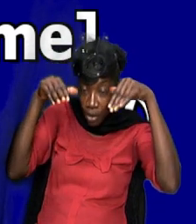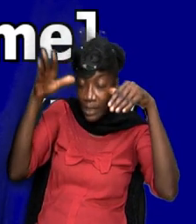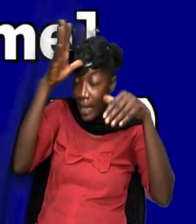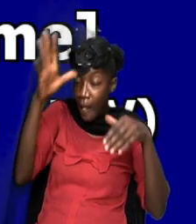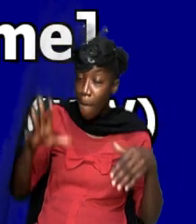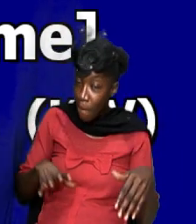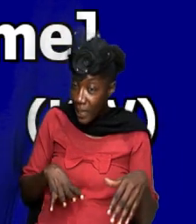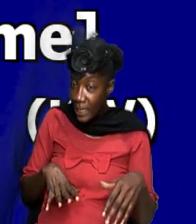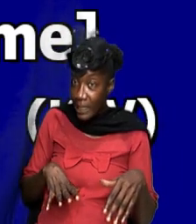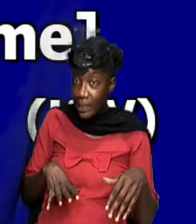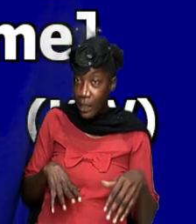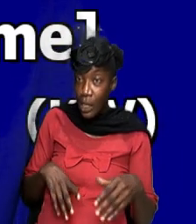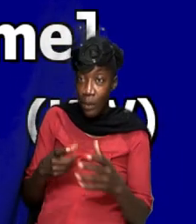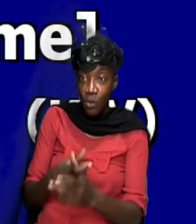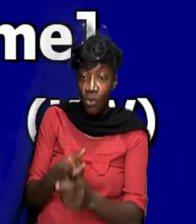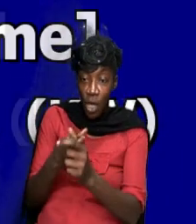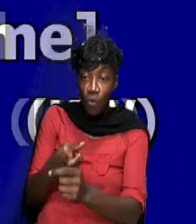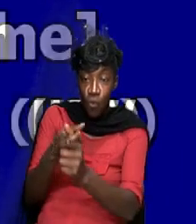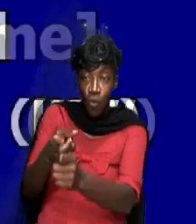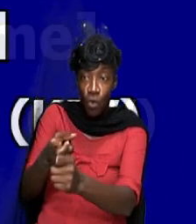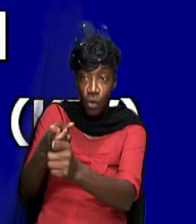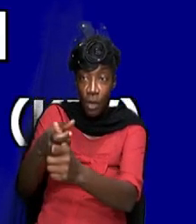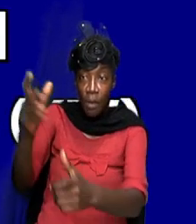And some shall run before his chariots.